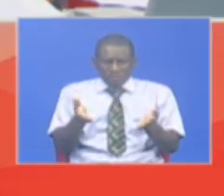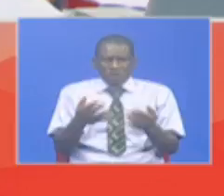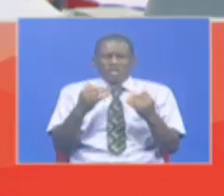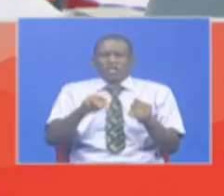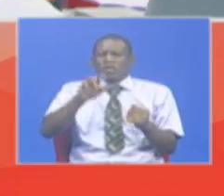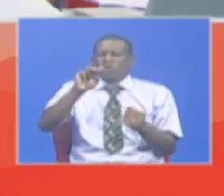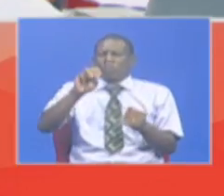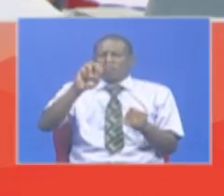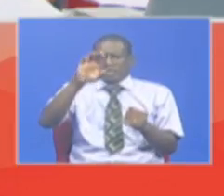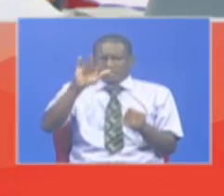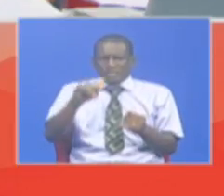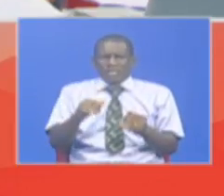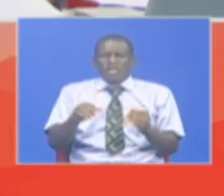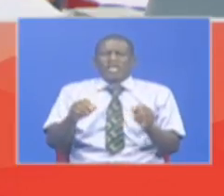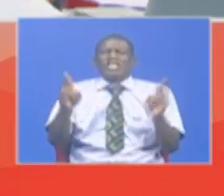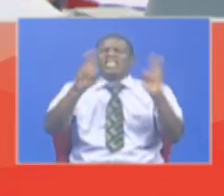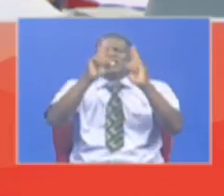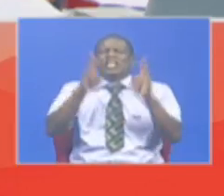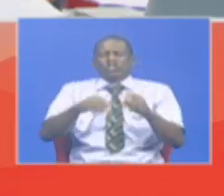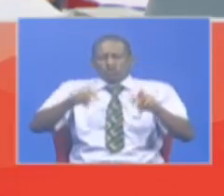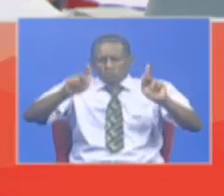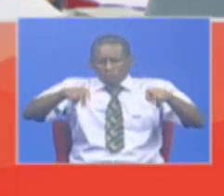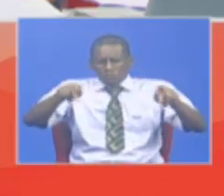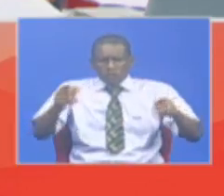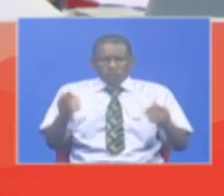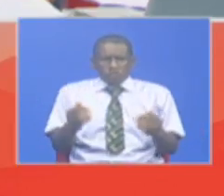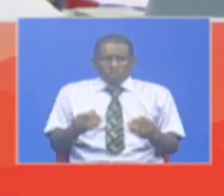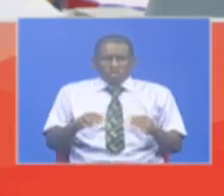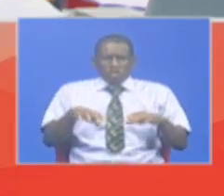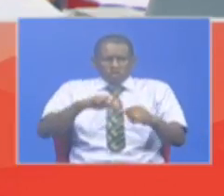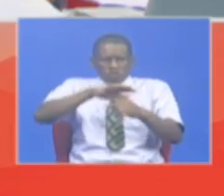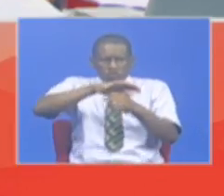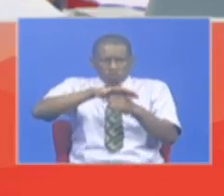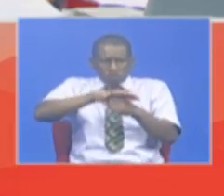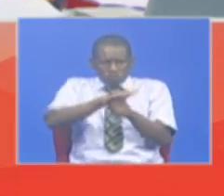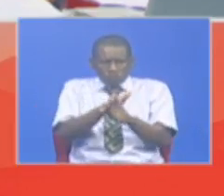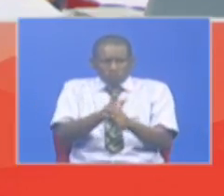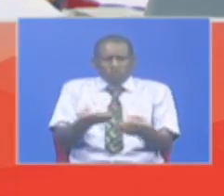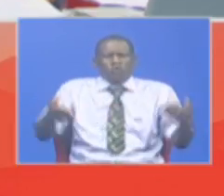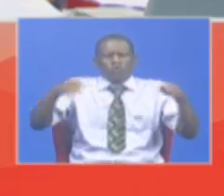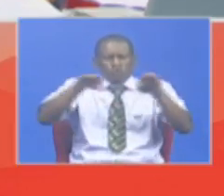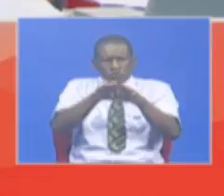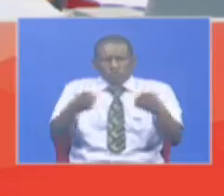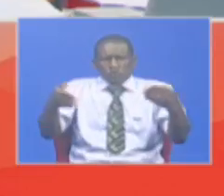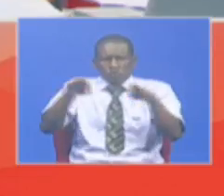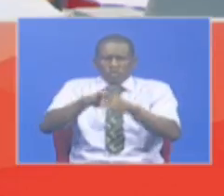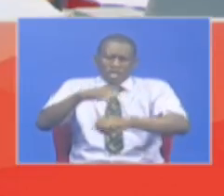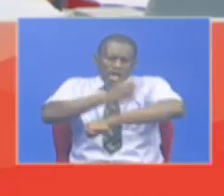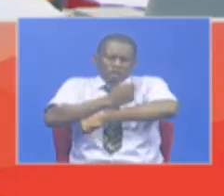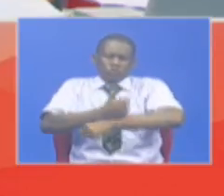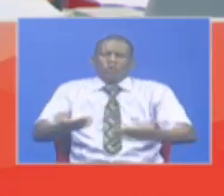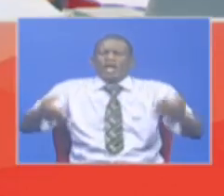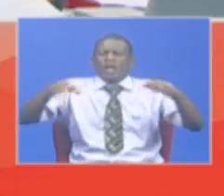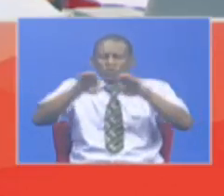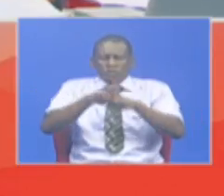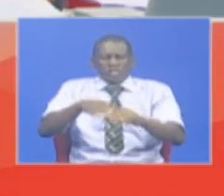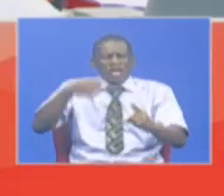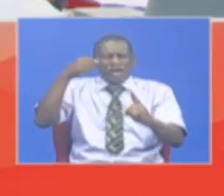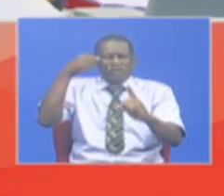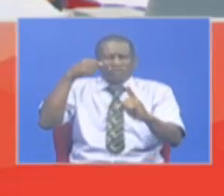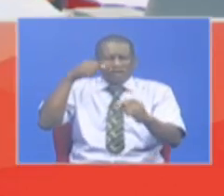a third of global population is on COVID-19 lockdown, and school closures have impacted more than